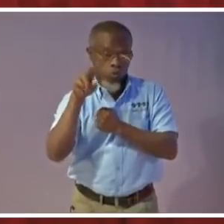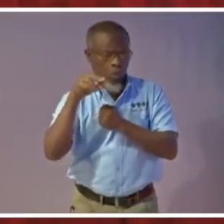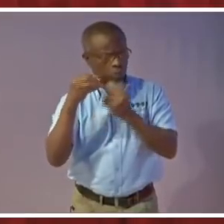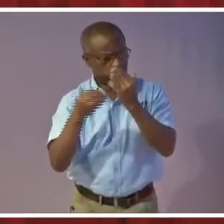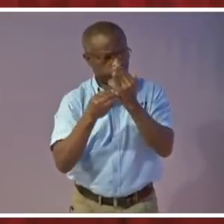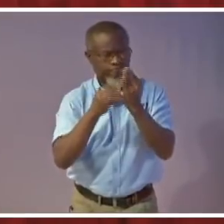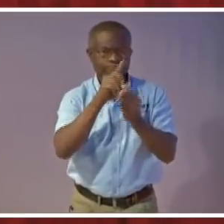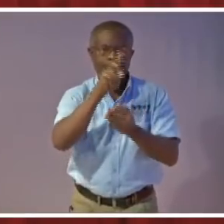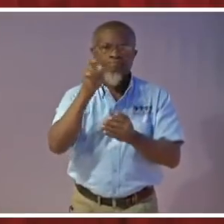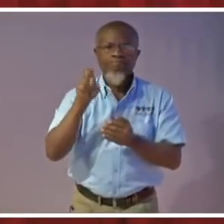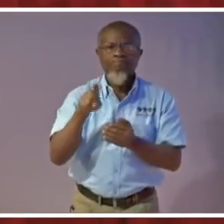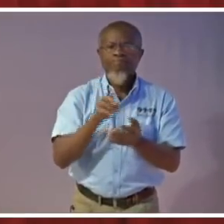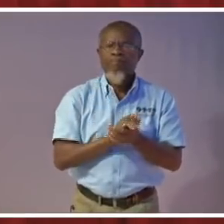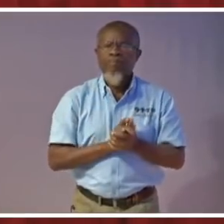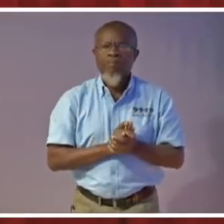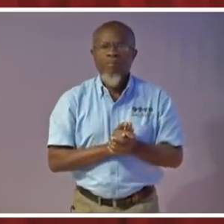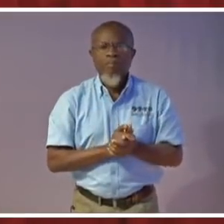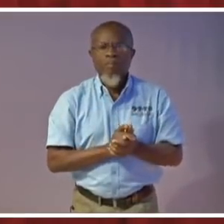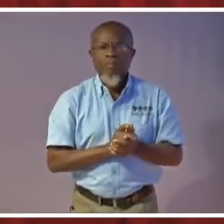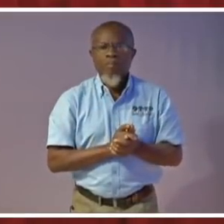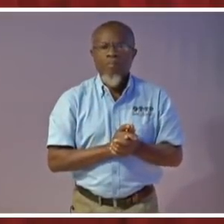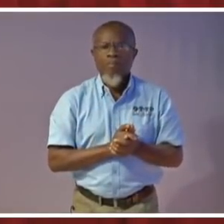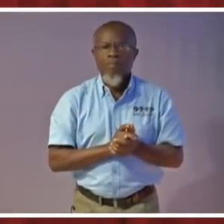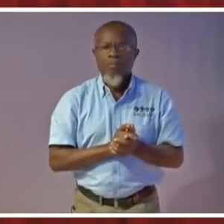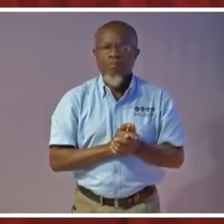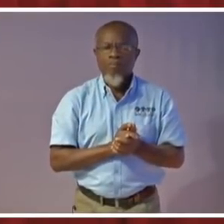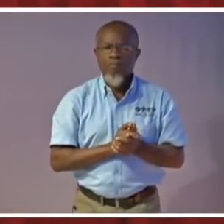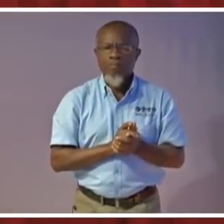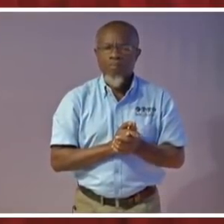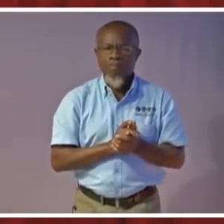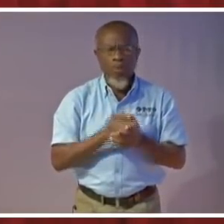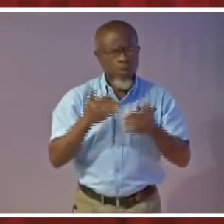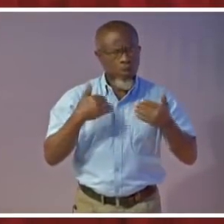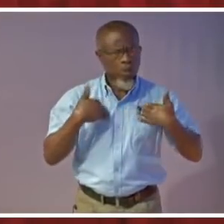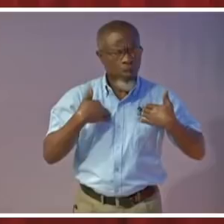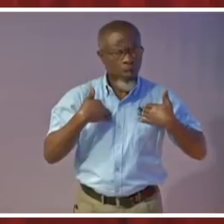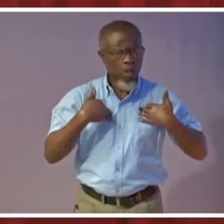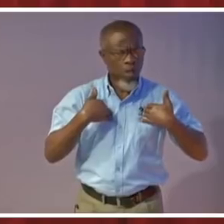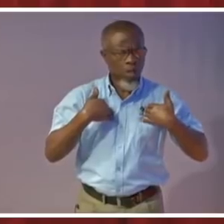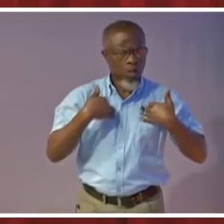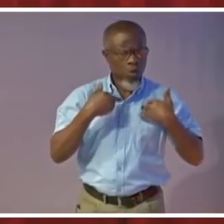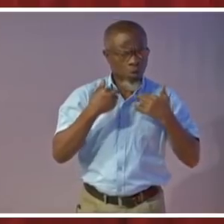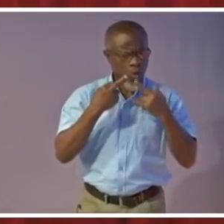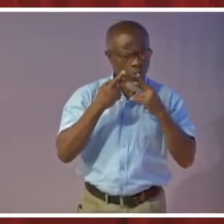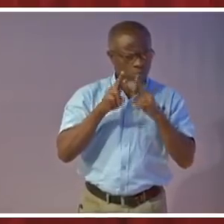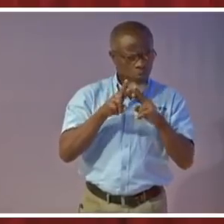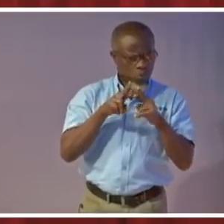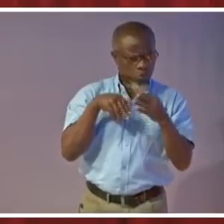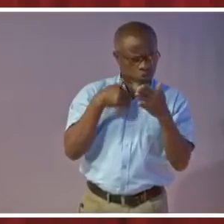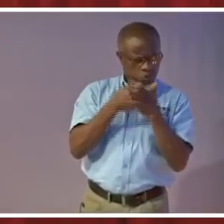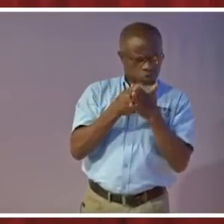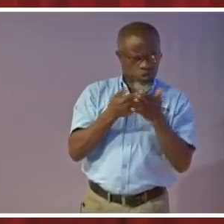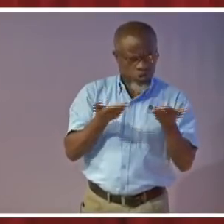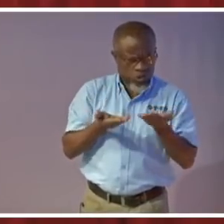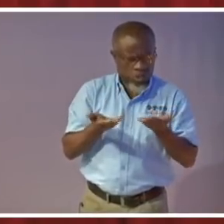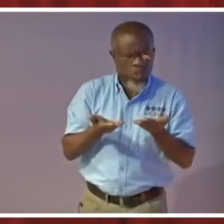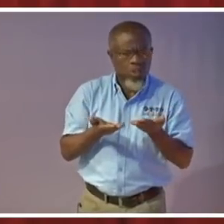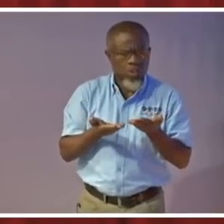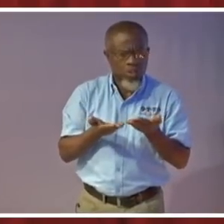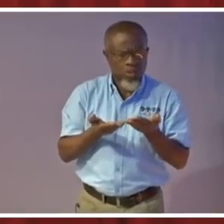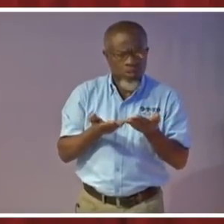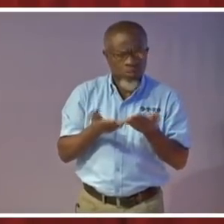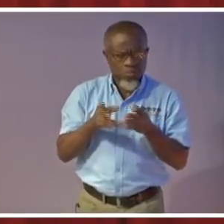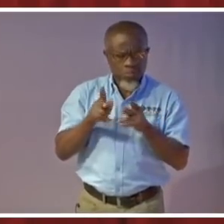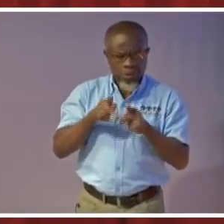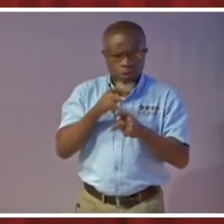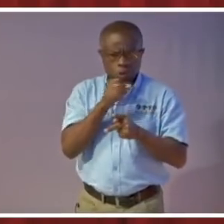Sparkle McIntosh, Power 102 FM again. There are reports reaching our newsroom of elderly persons dying in tents while awaiting admission